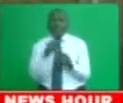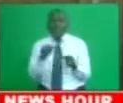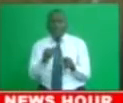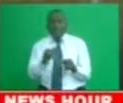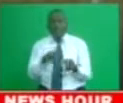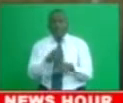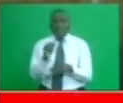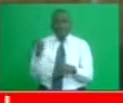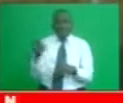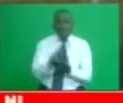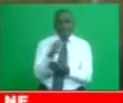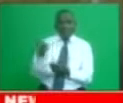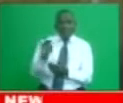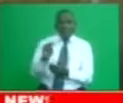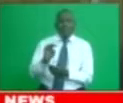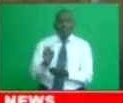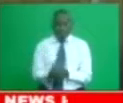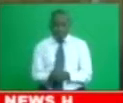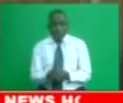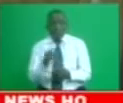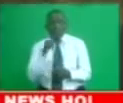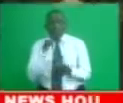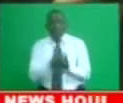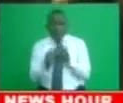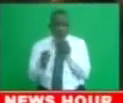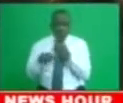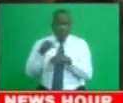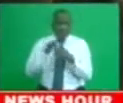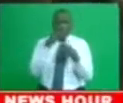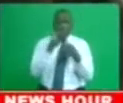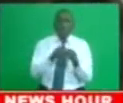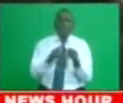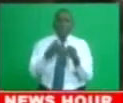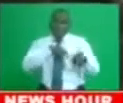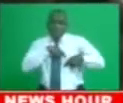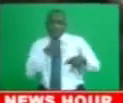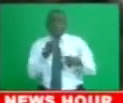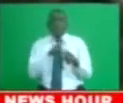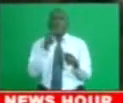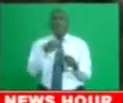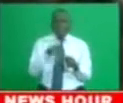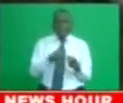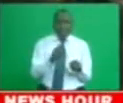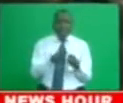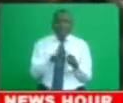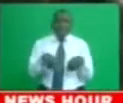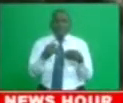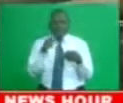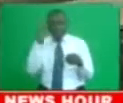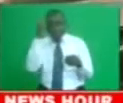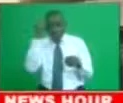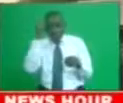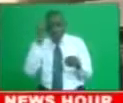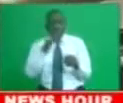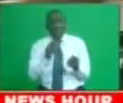over 100 million Ghana cedis. He said the national corruption debate must not necessarily be given political